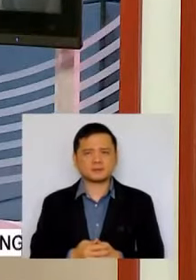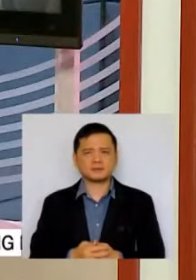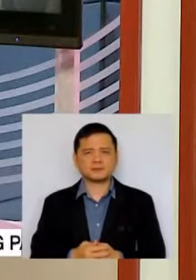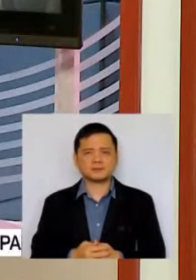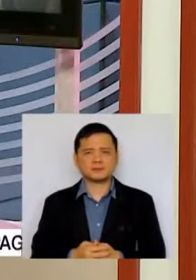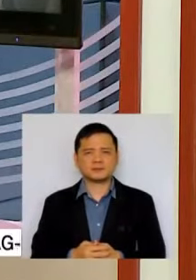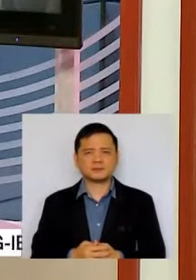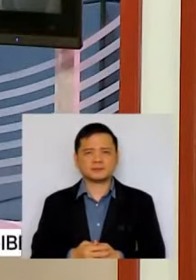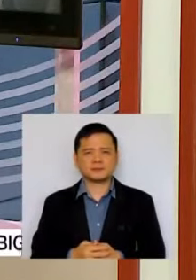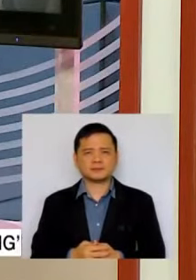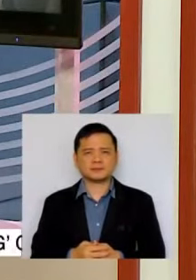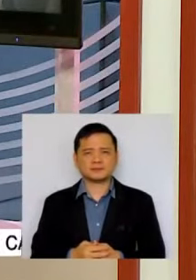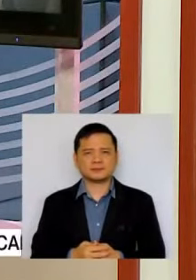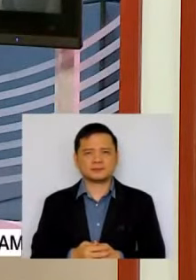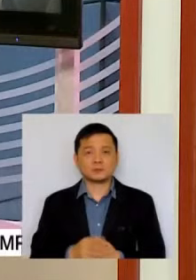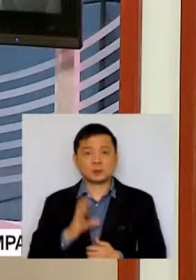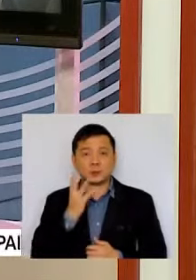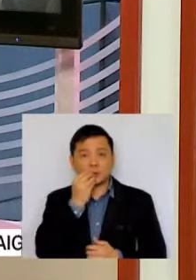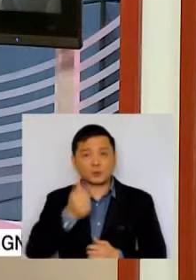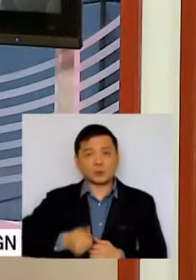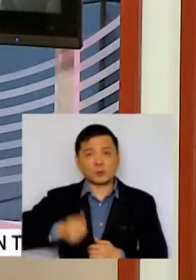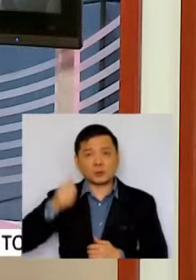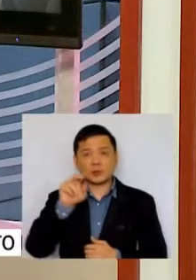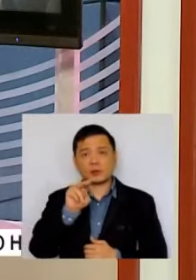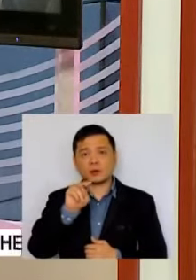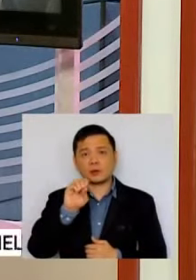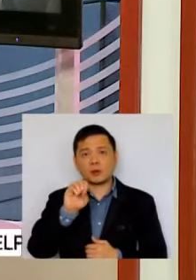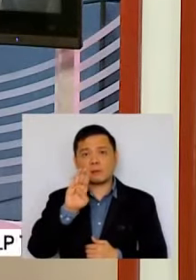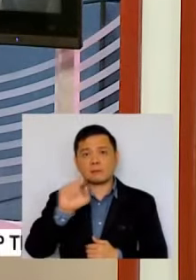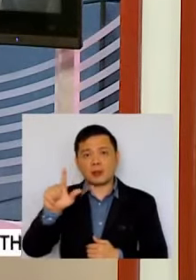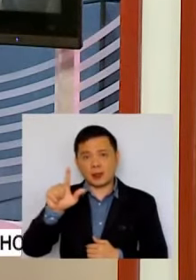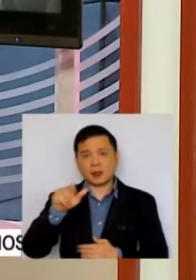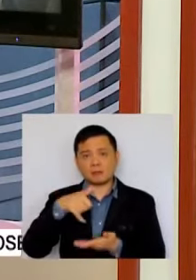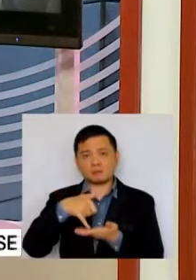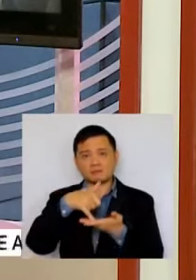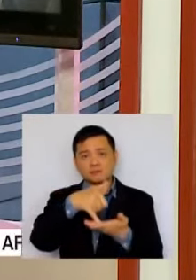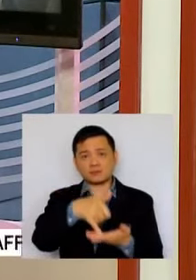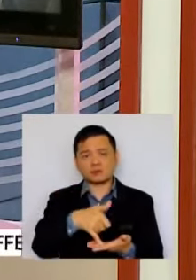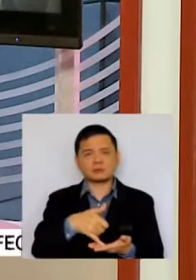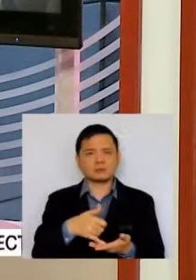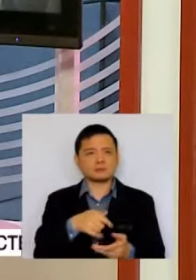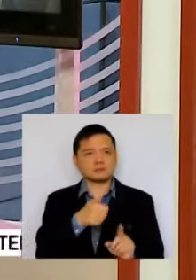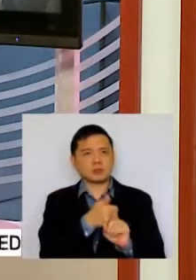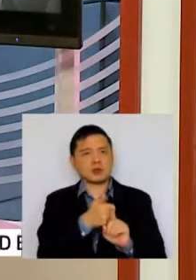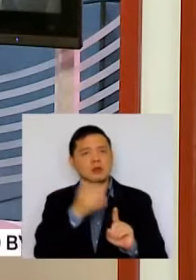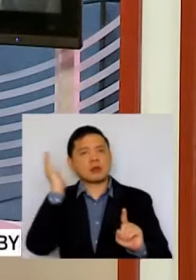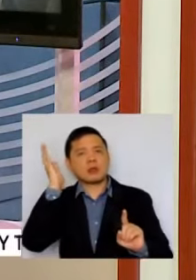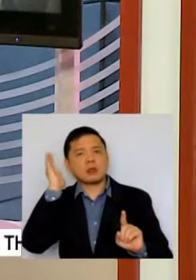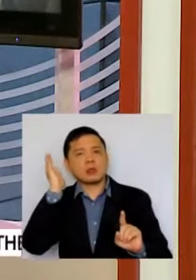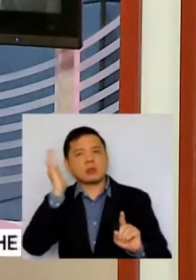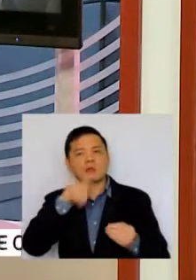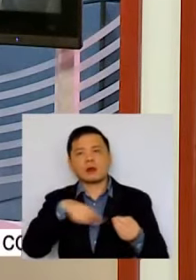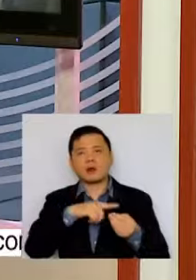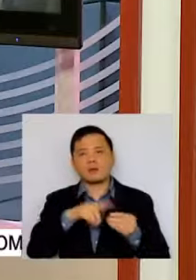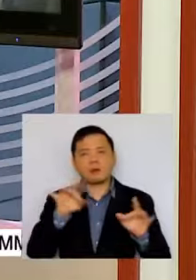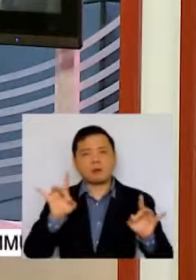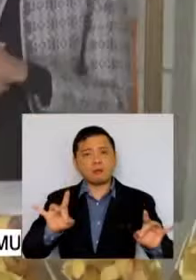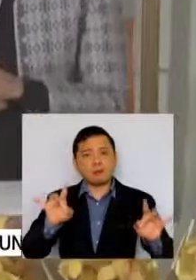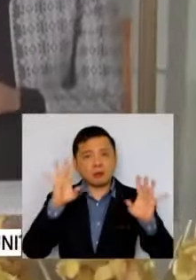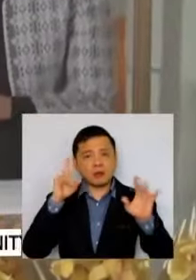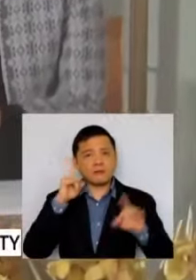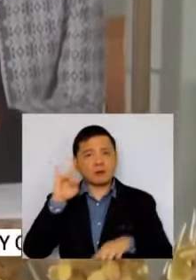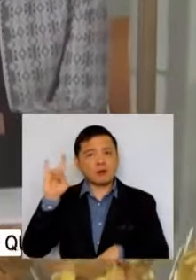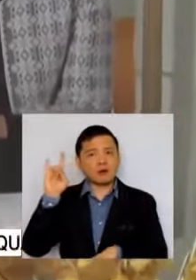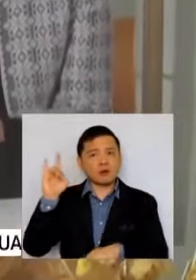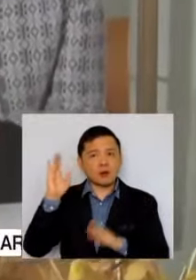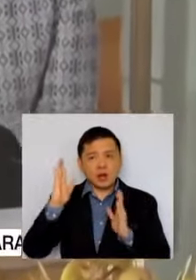The winners of this year's Nobel Peace Prize speak out about the problems and dangers faced by journalists around the world a day